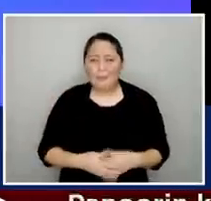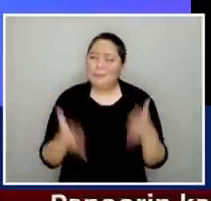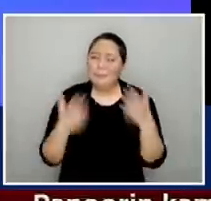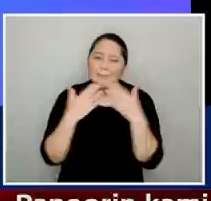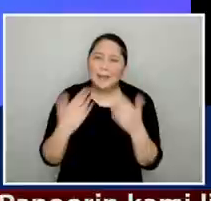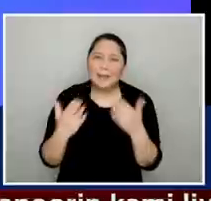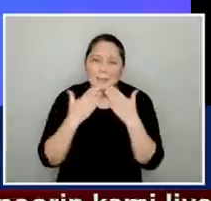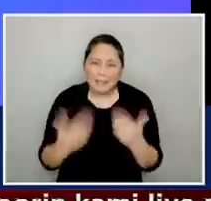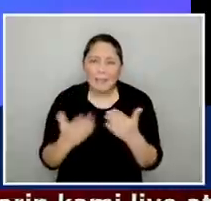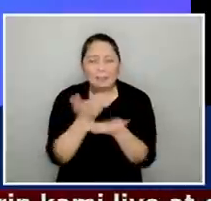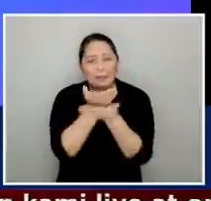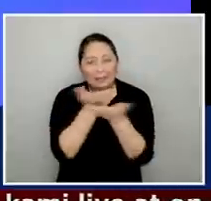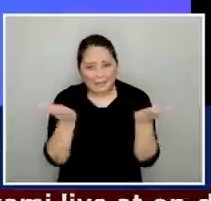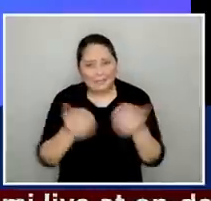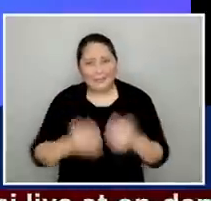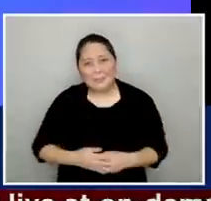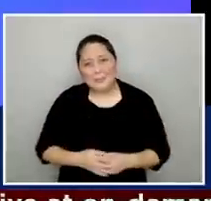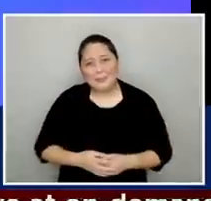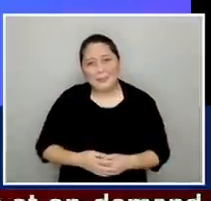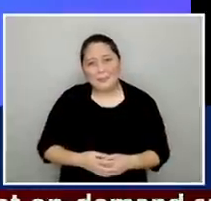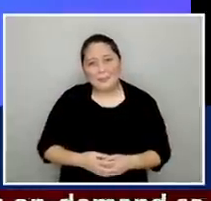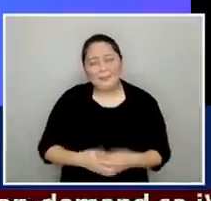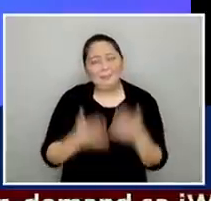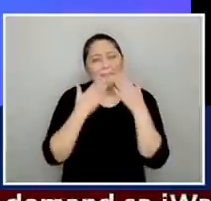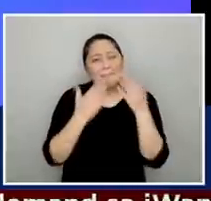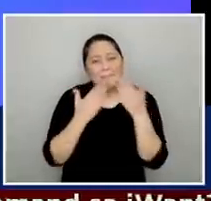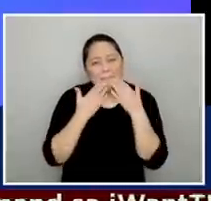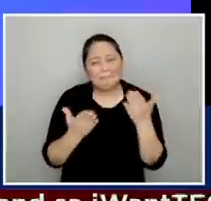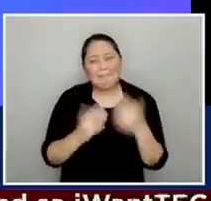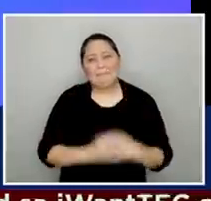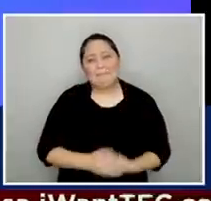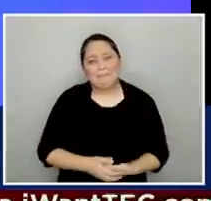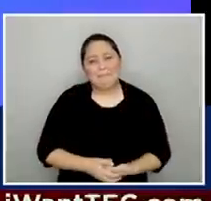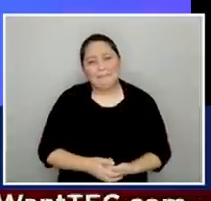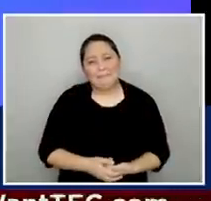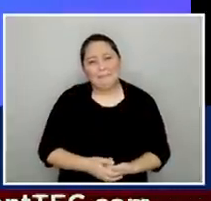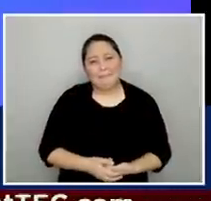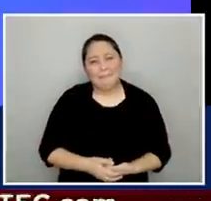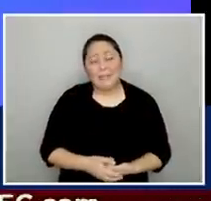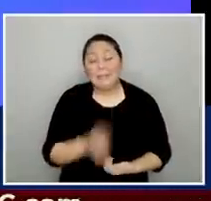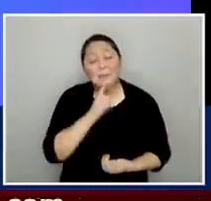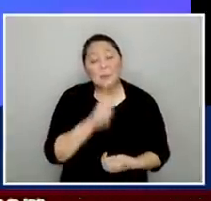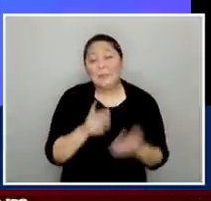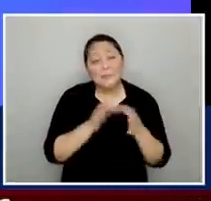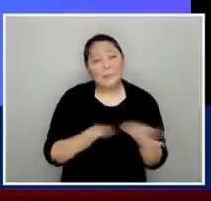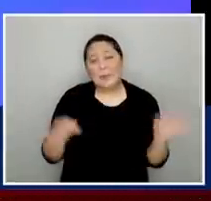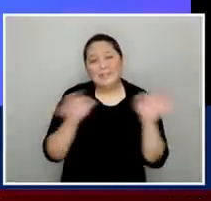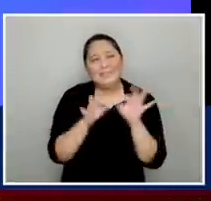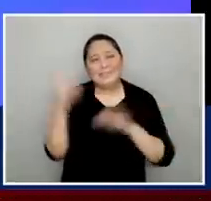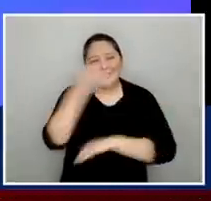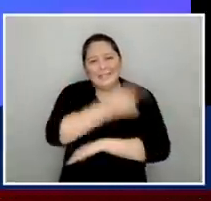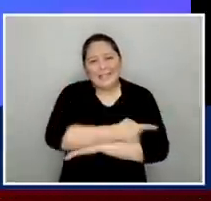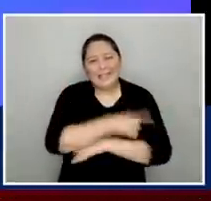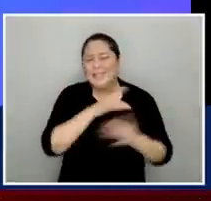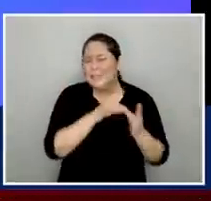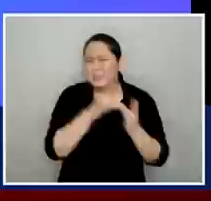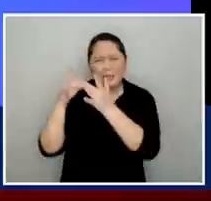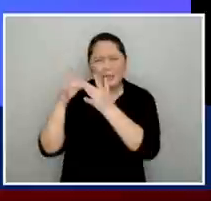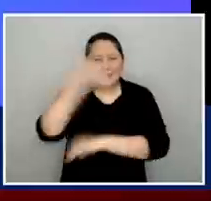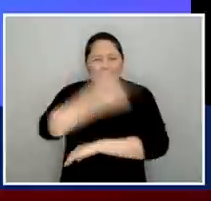salamat sa inyong lahat. It is a very significant day, I think, for both of